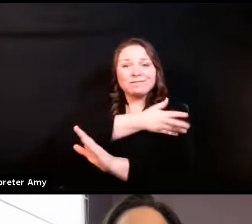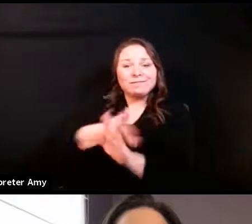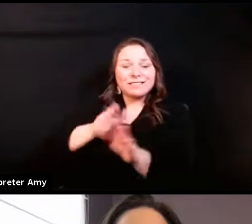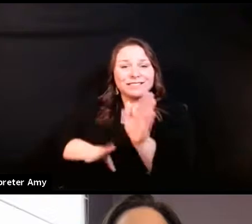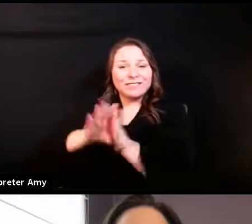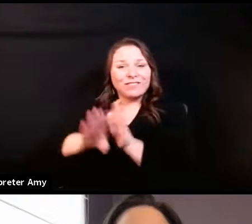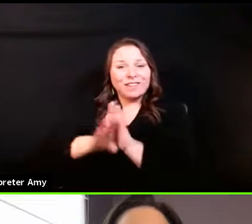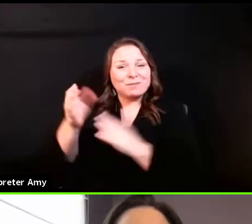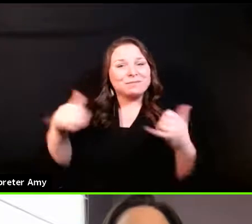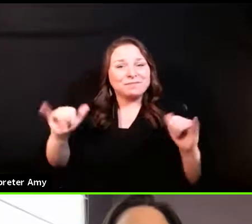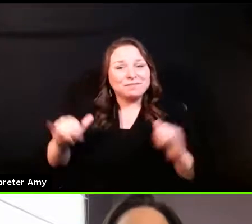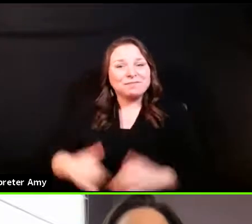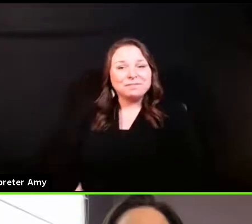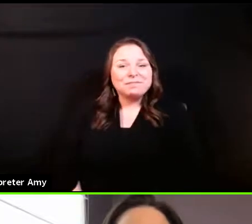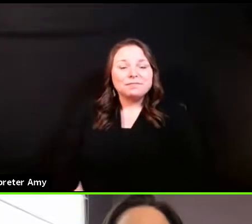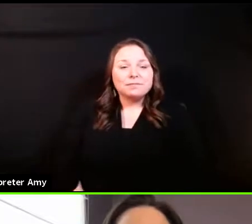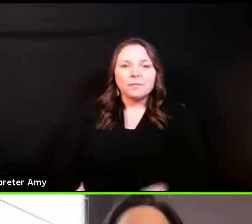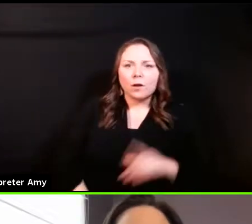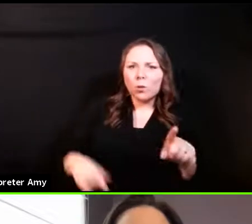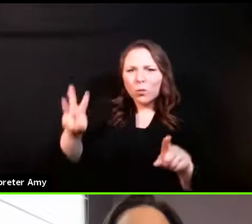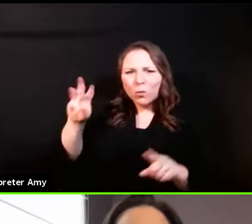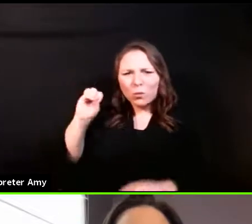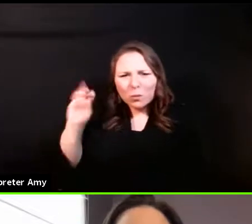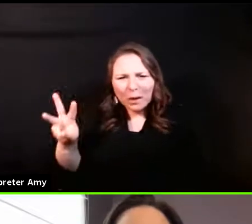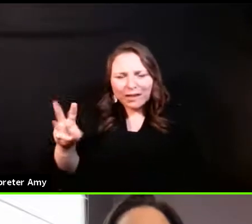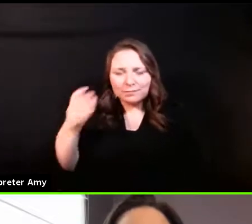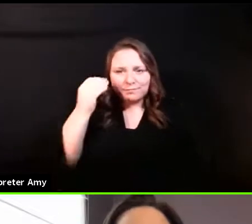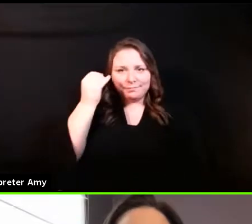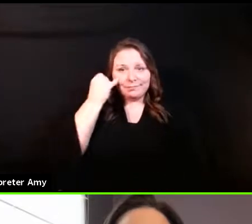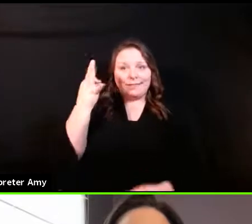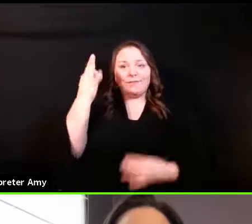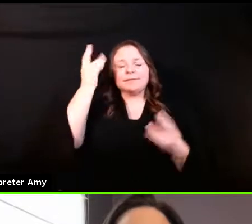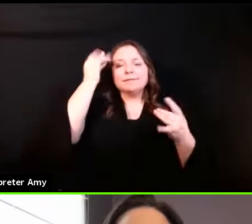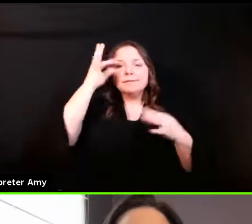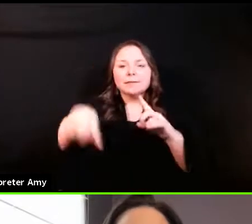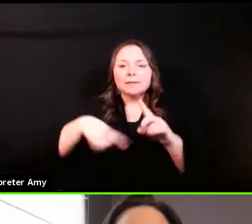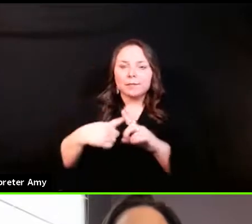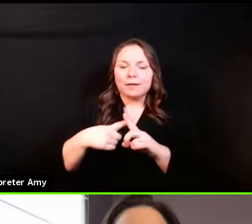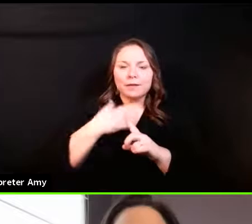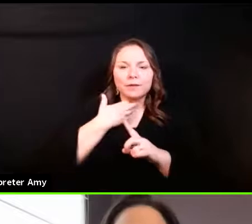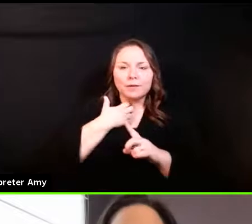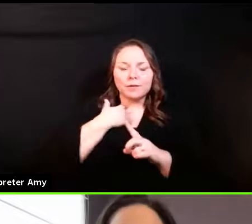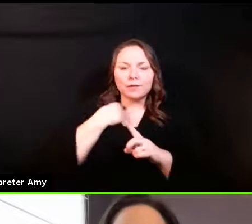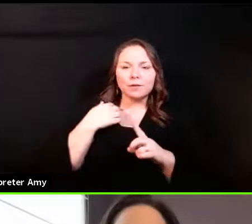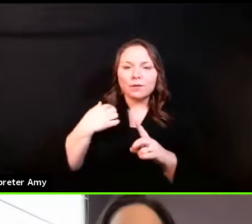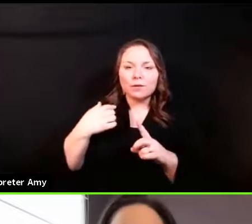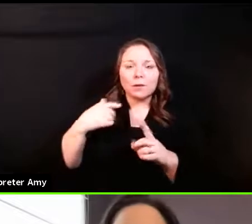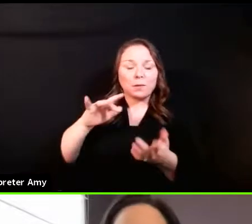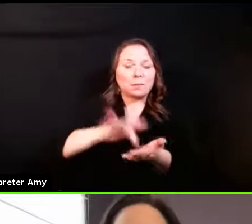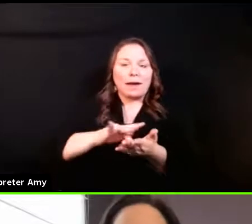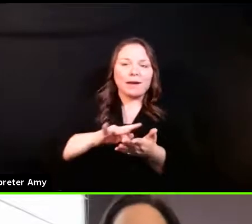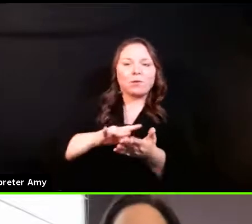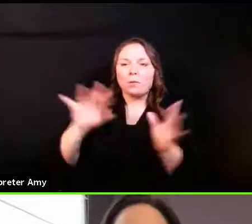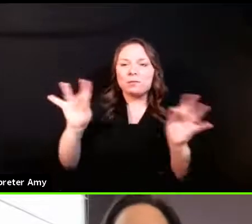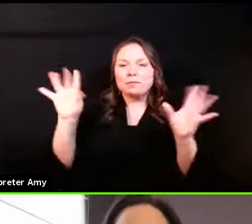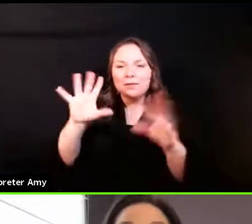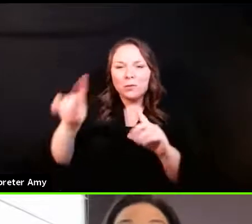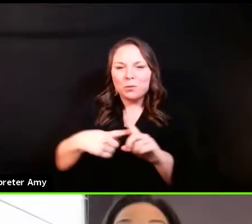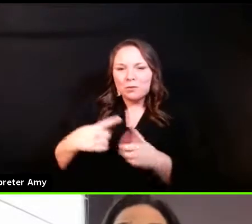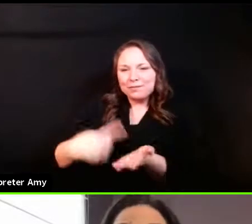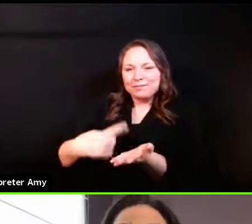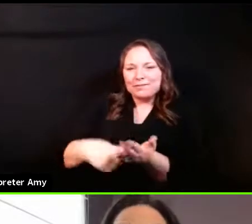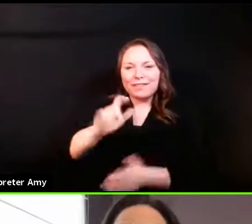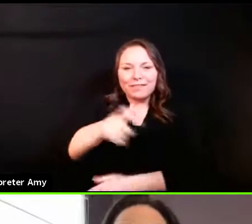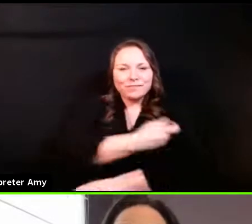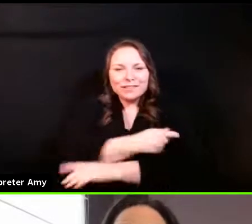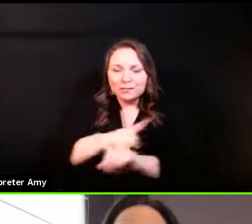development. That is really remarkable. I mean, if we just take a minute to think about, we keep hearing medical miracle when we talk about the vaccine, but it